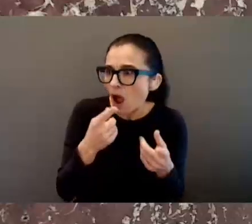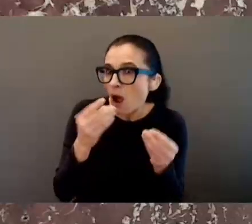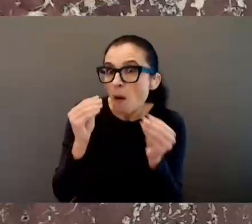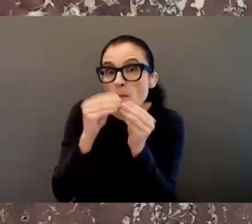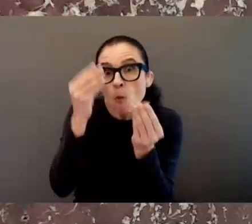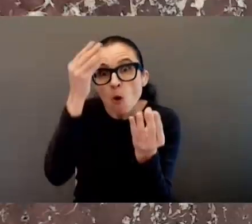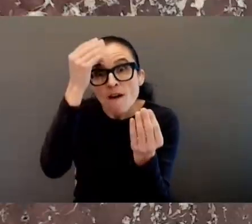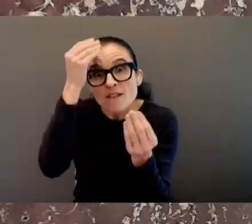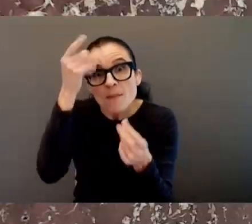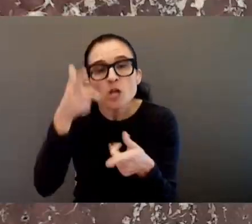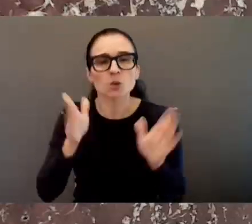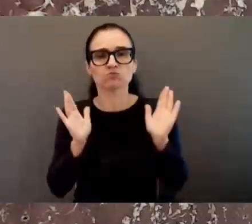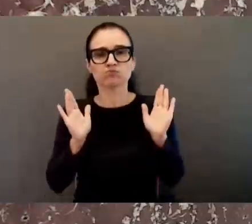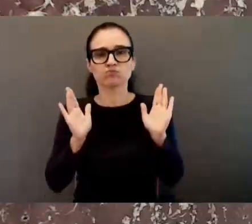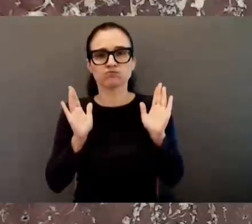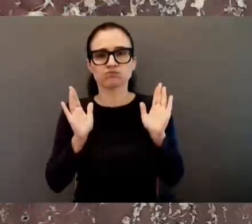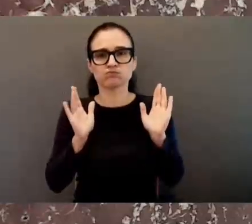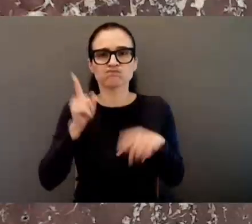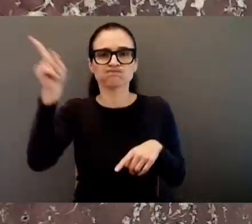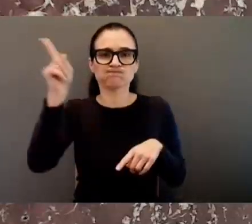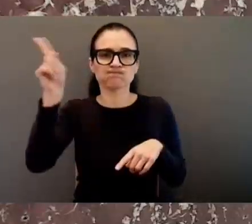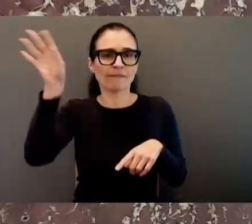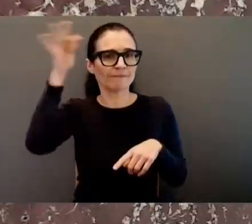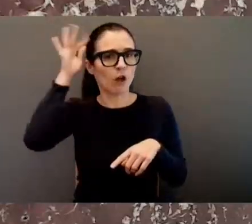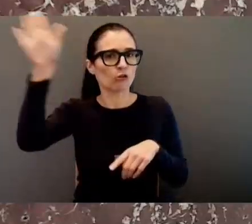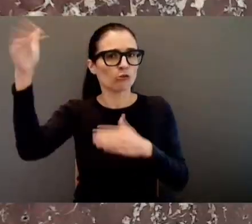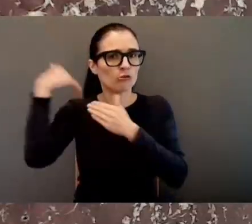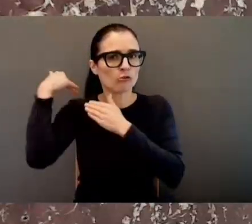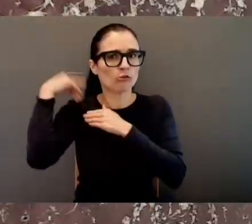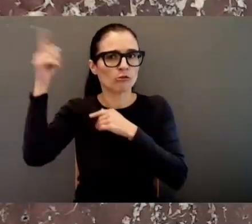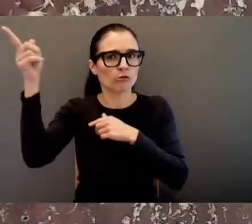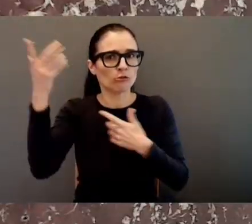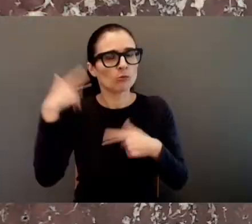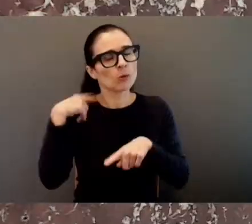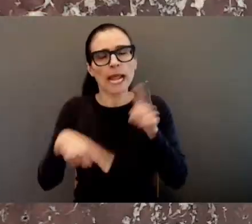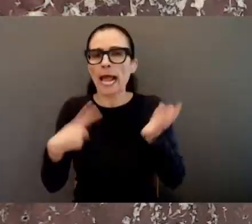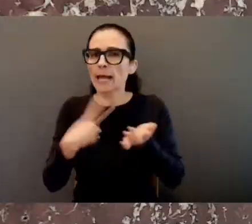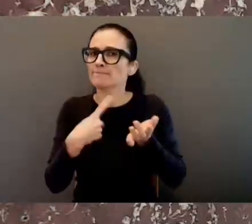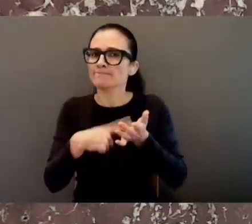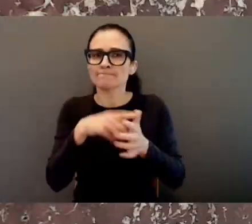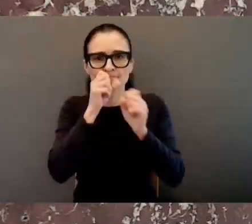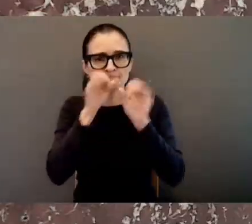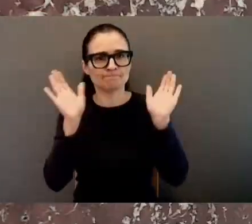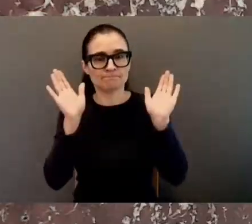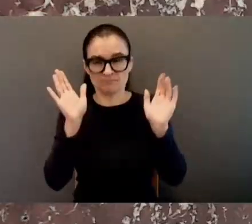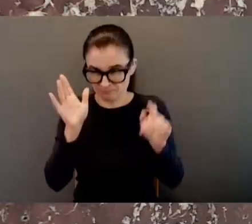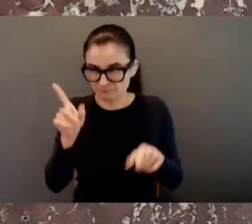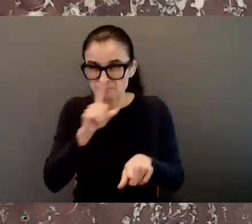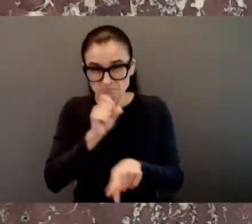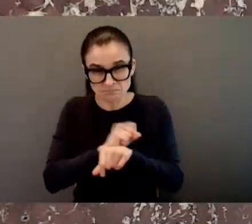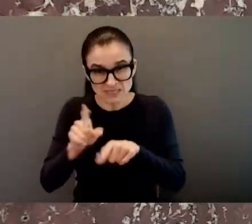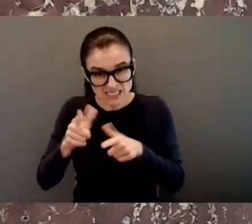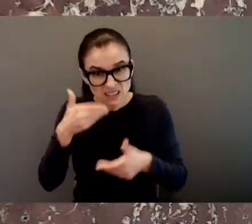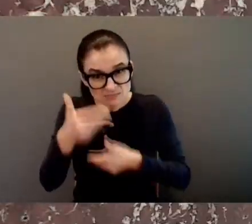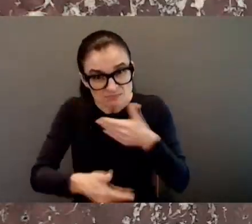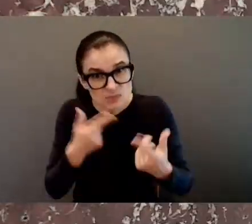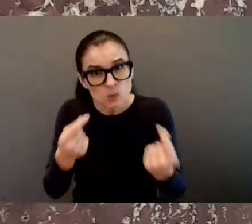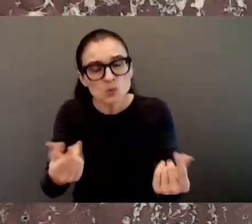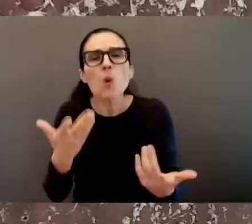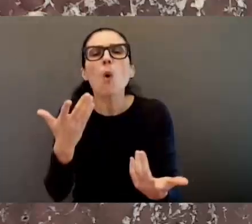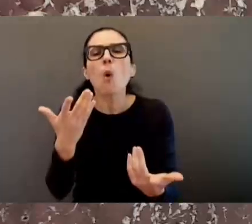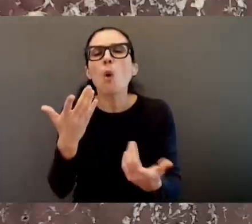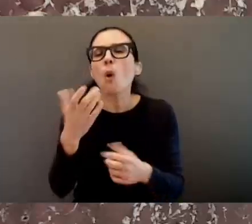do anything, Mr. Speaker? Or did the CBSA, which is federal jurisdiction, actually do something for a change? Because this government's inaction has led